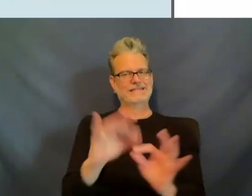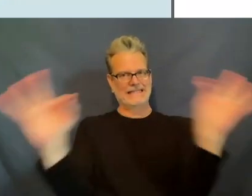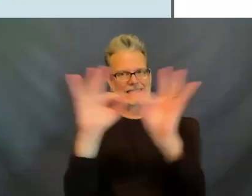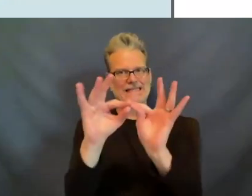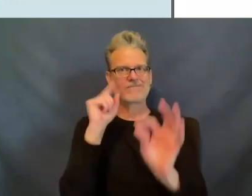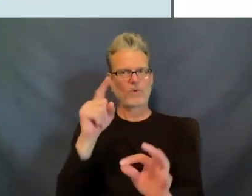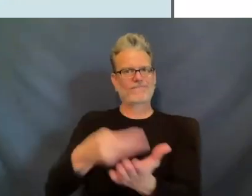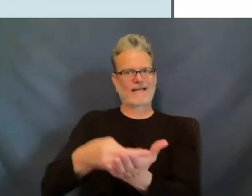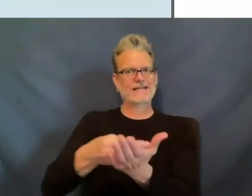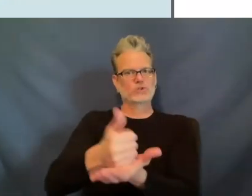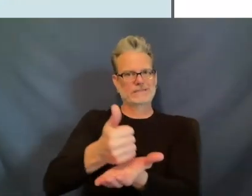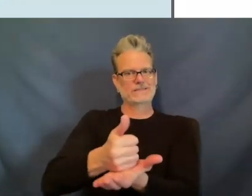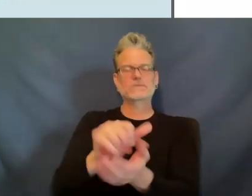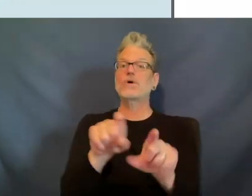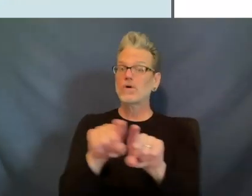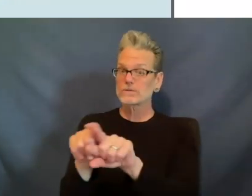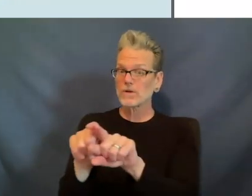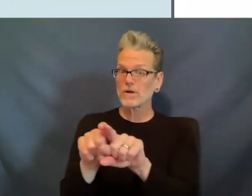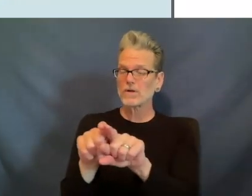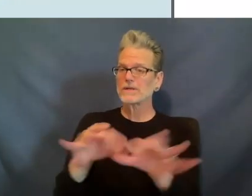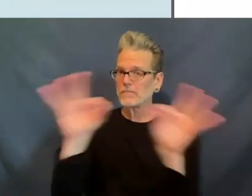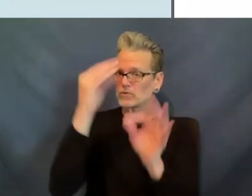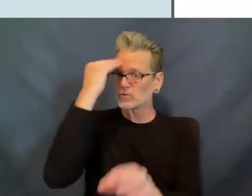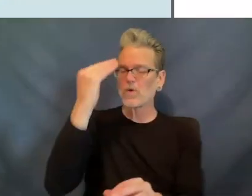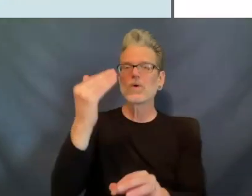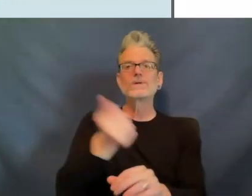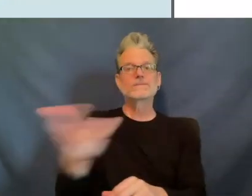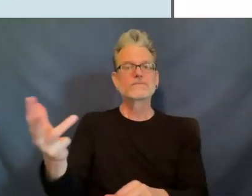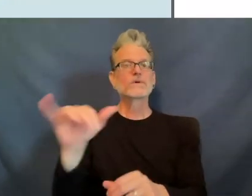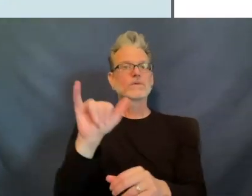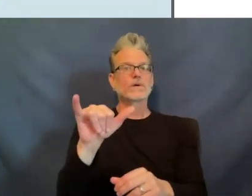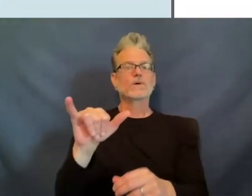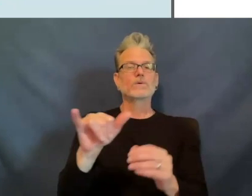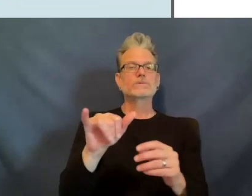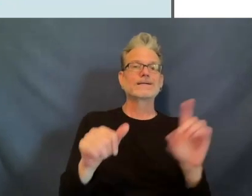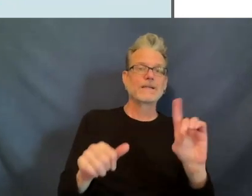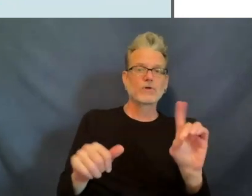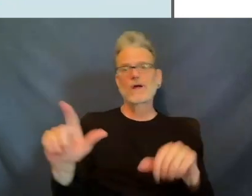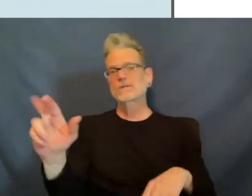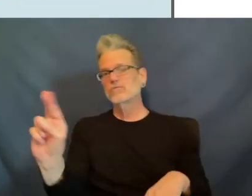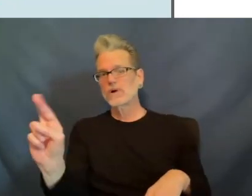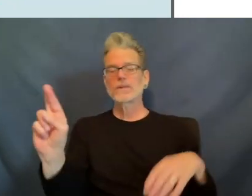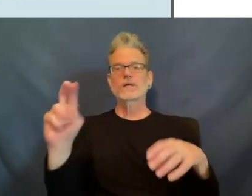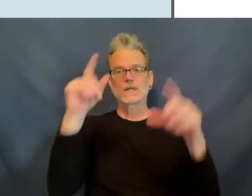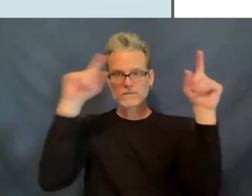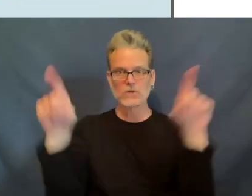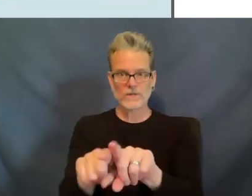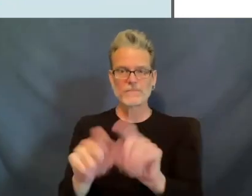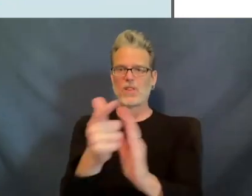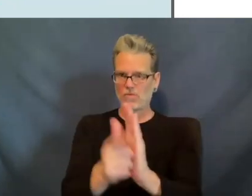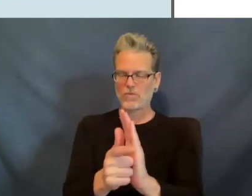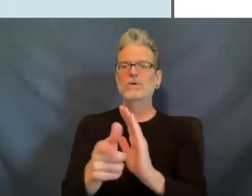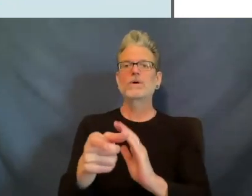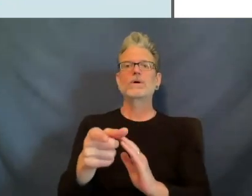assistance. It's also important to note that several of the key bipartisan infrastructure law and Inflation Reduction Act funding opportunities